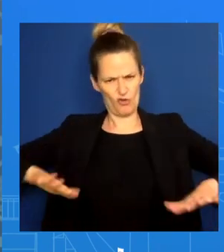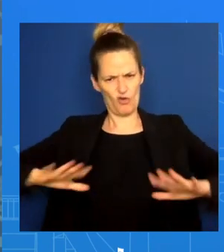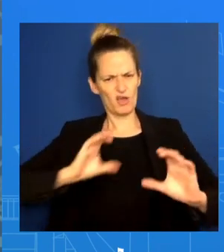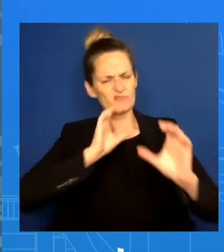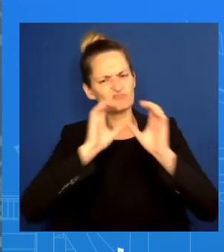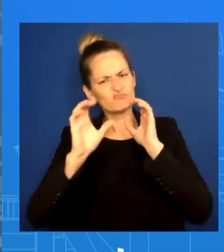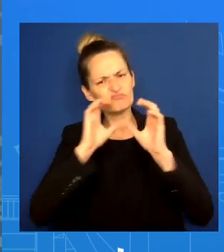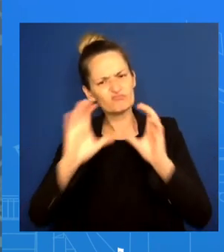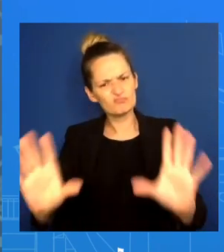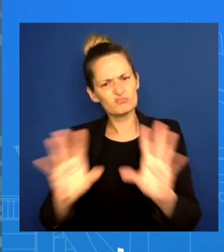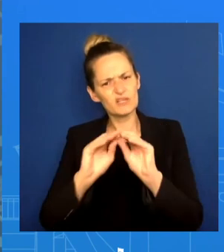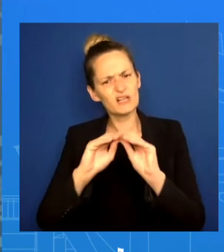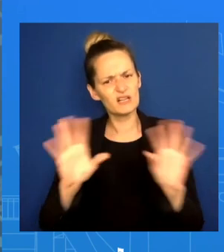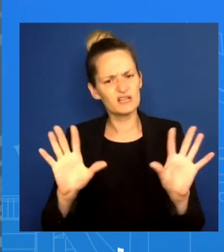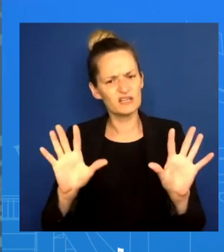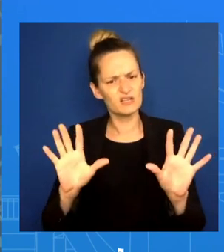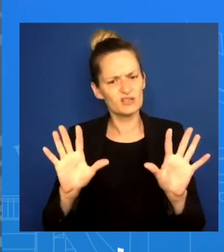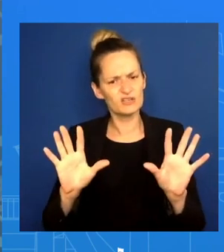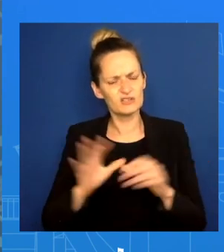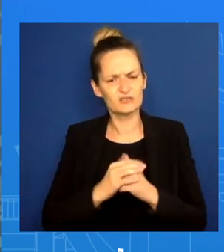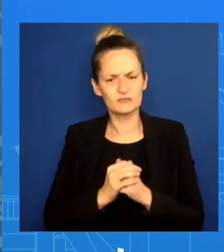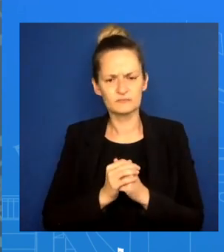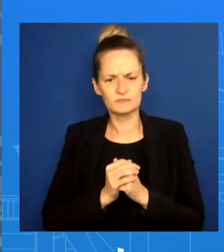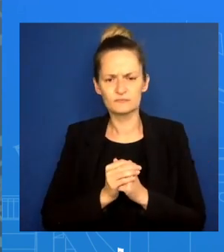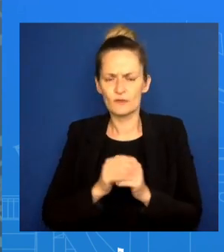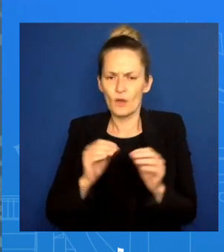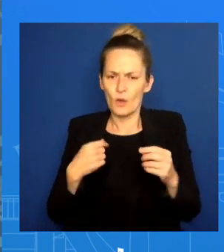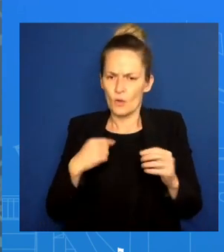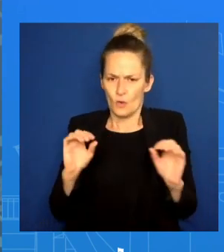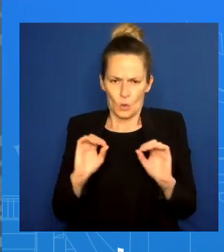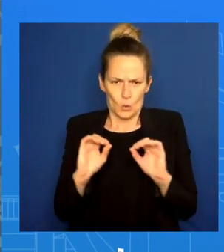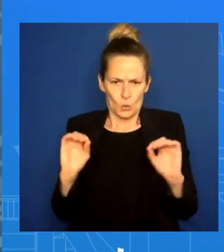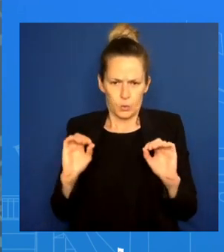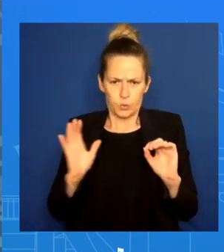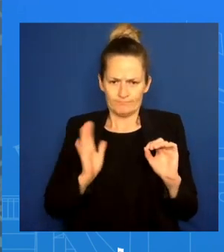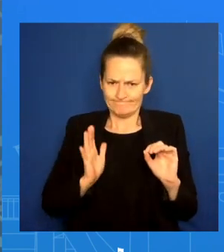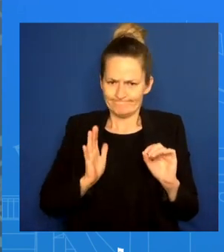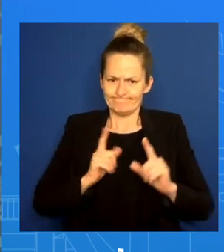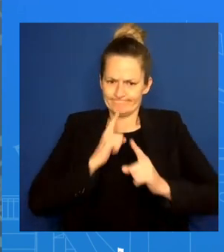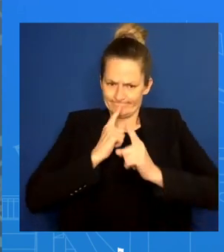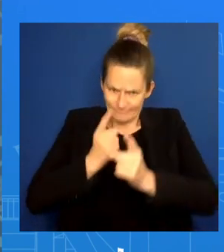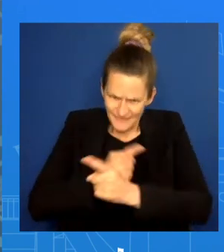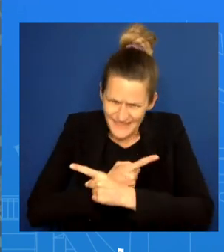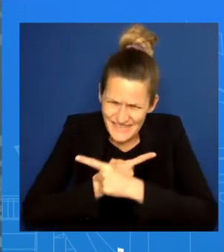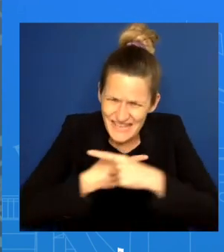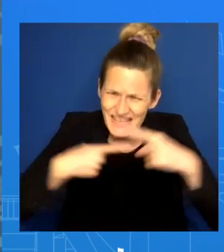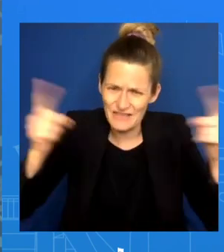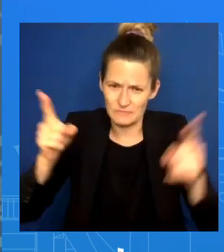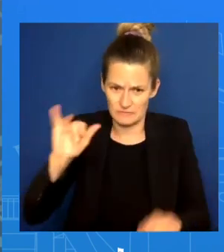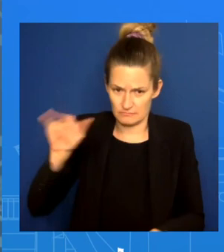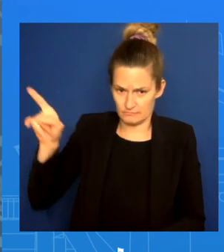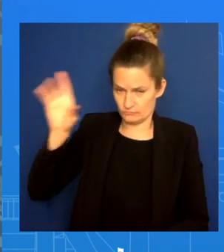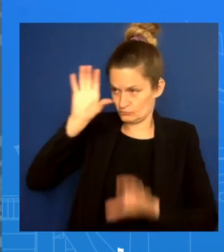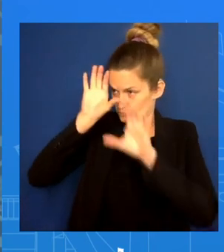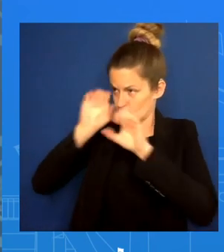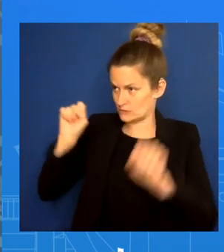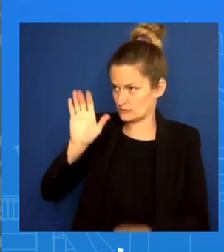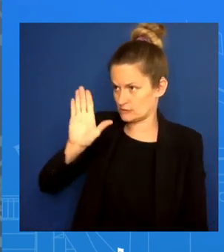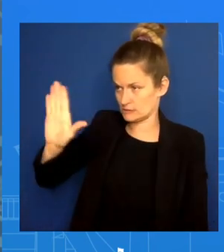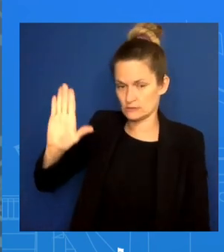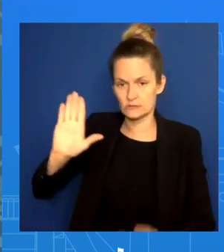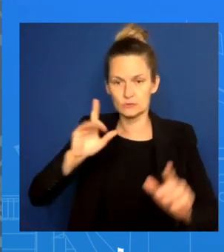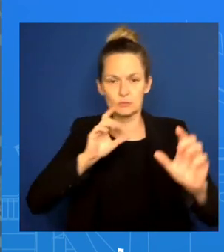President's behalf. We believe that this is a serious proposal, and we want the Russians to take it seriously as well.